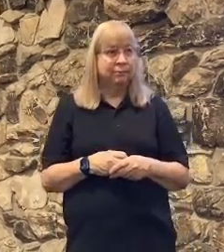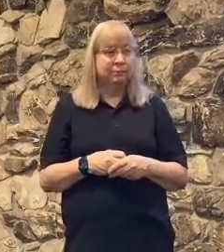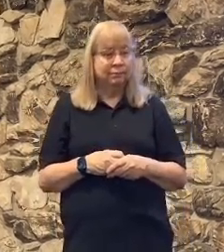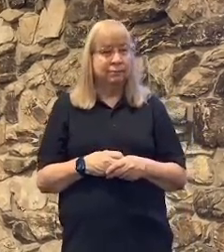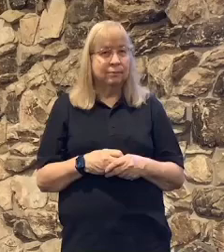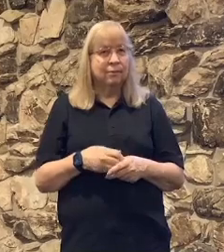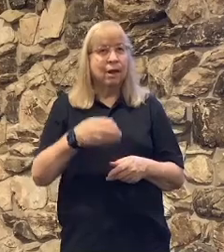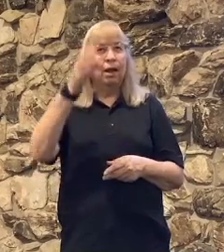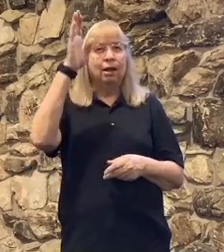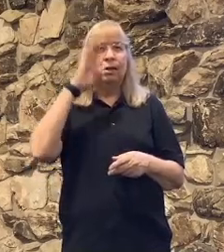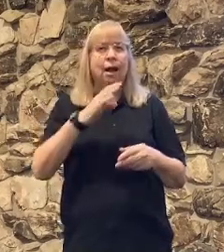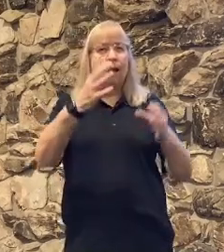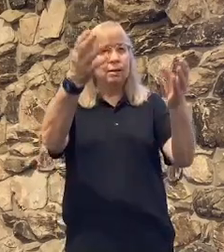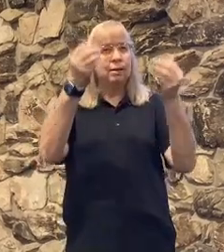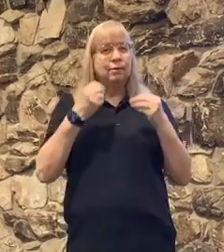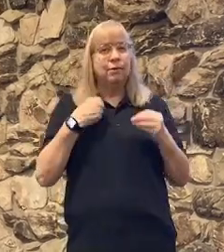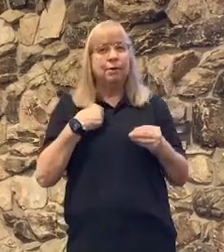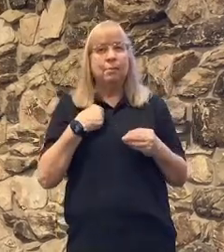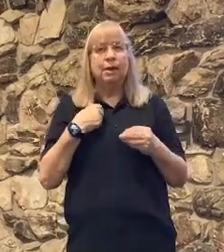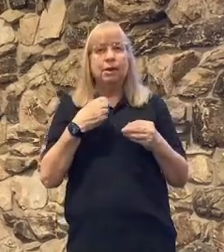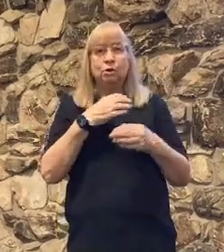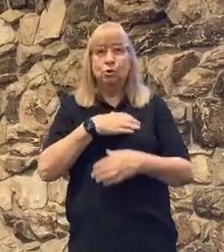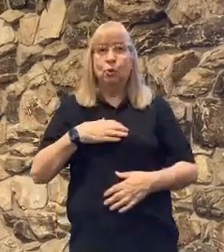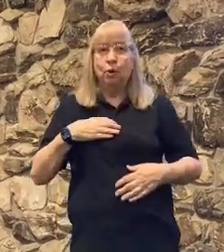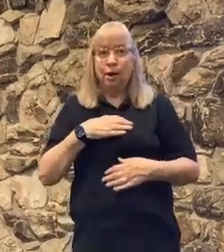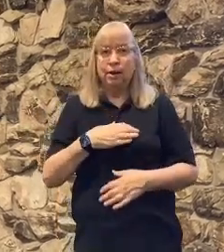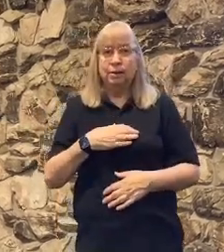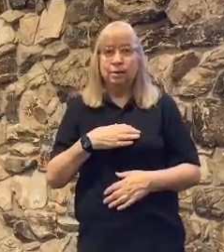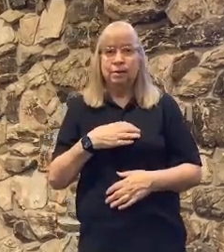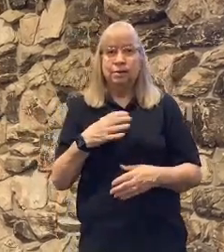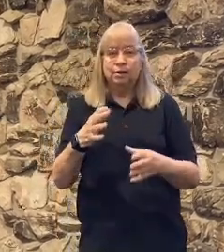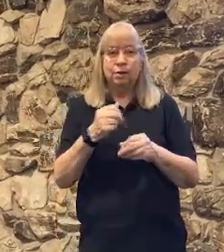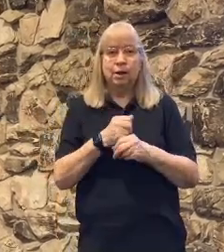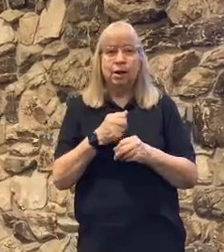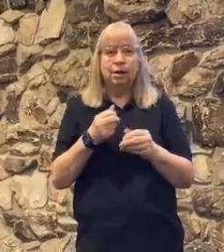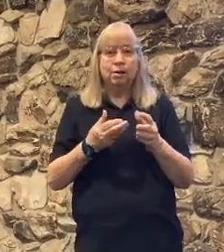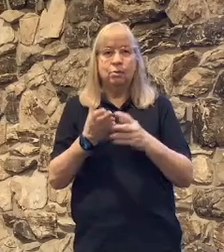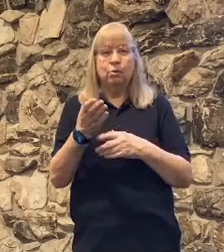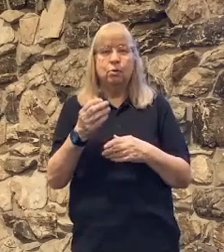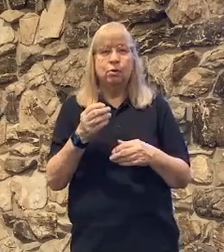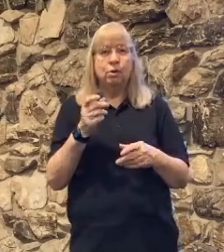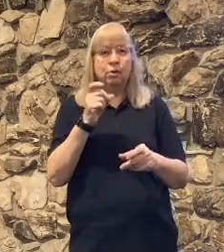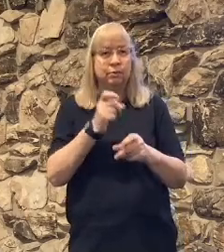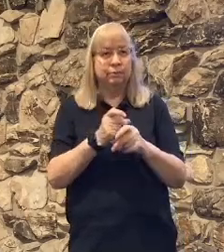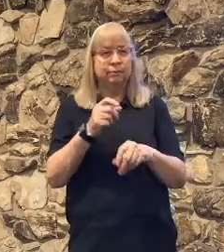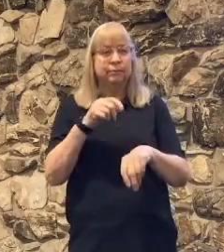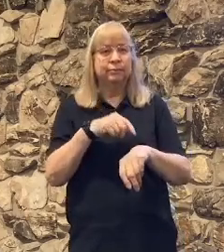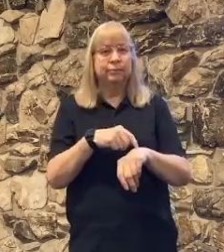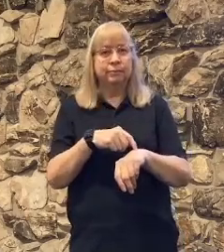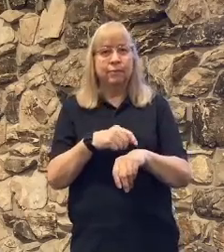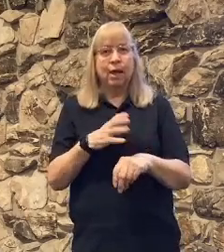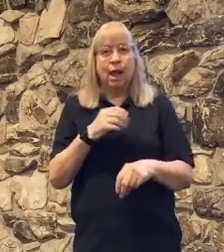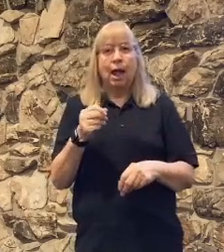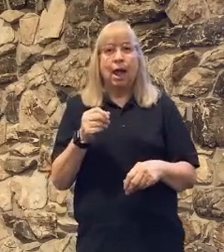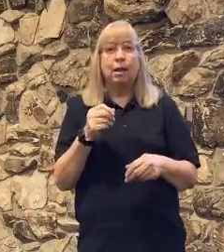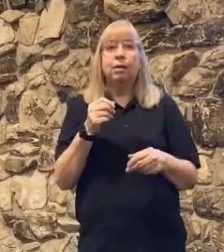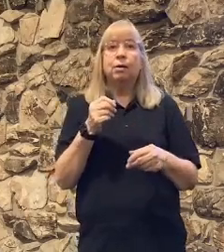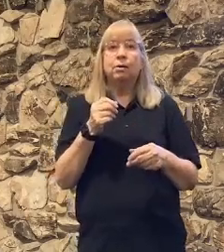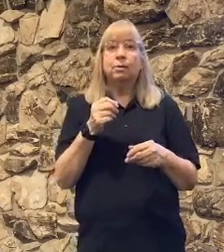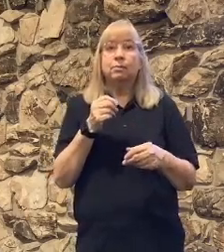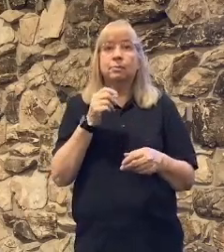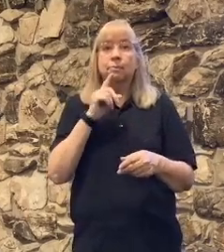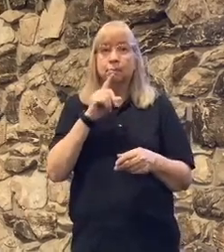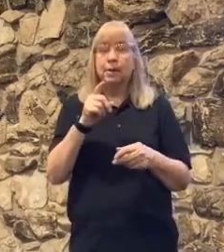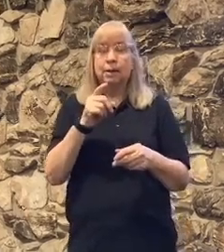And God has given me joy to get through those difficult times. But there's been difficult times.